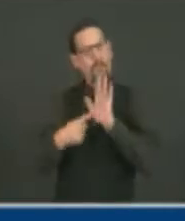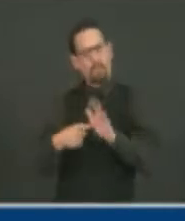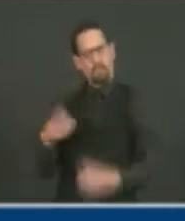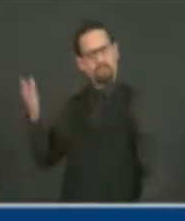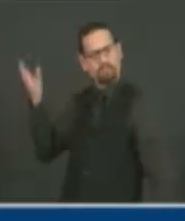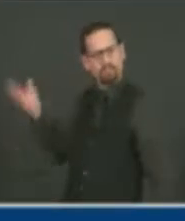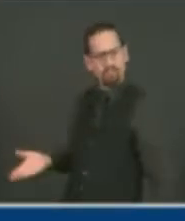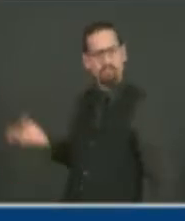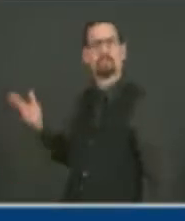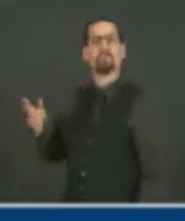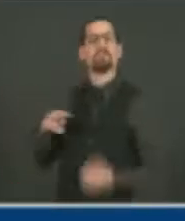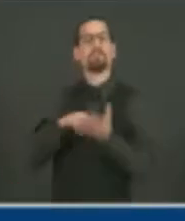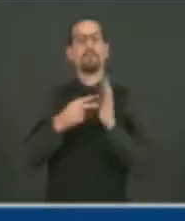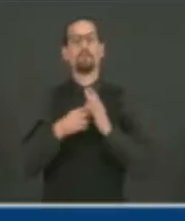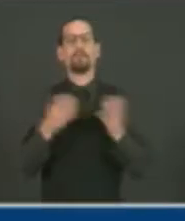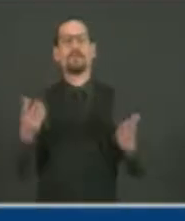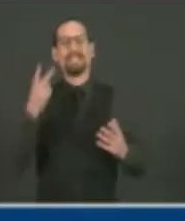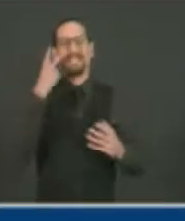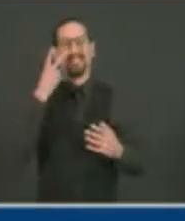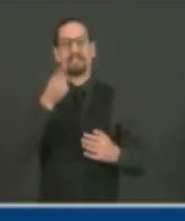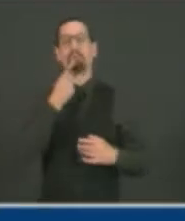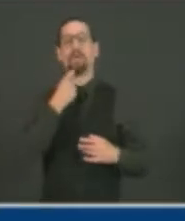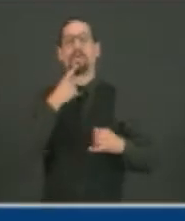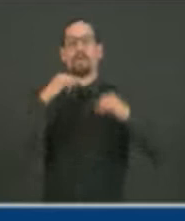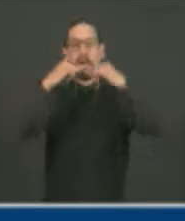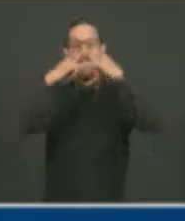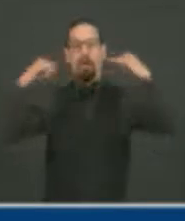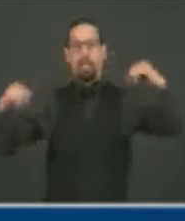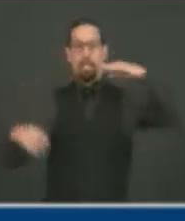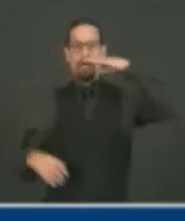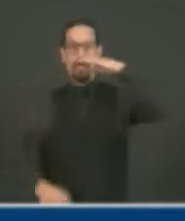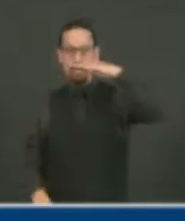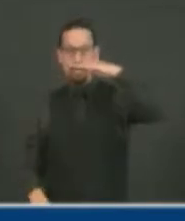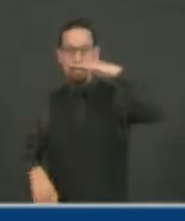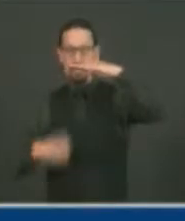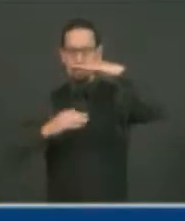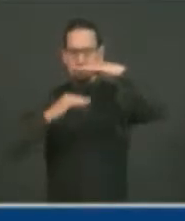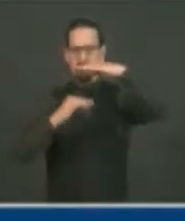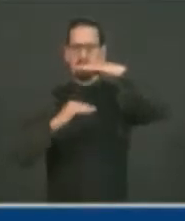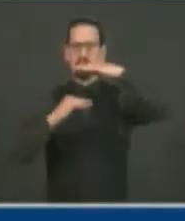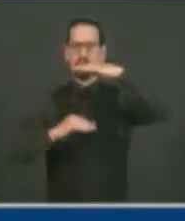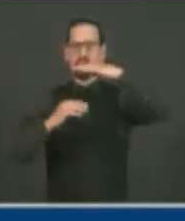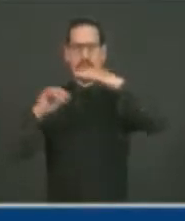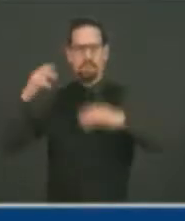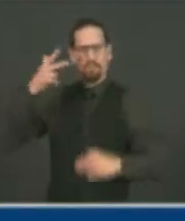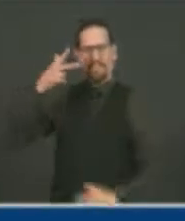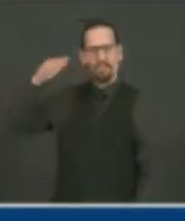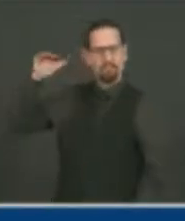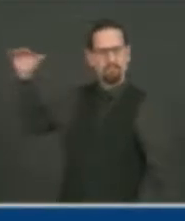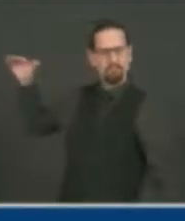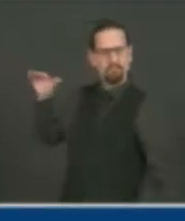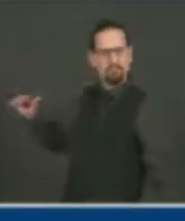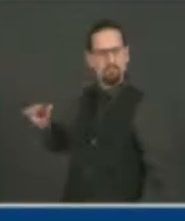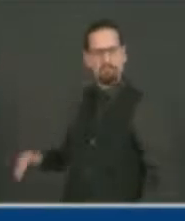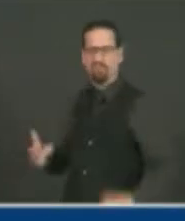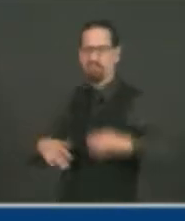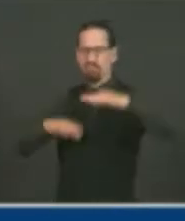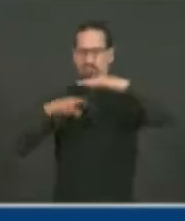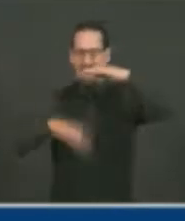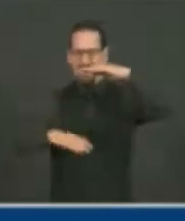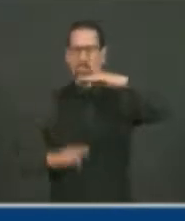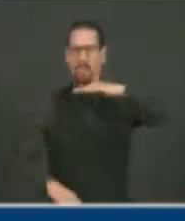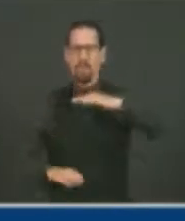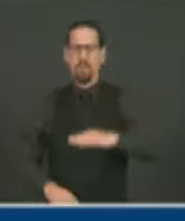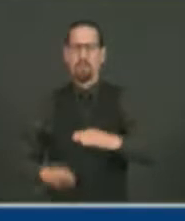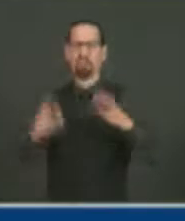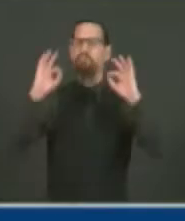the red line. And by the way, we never want to get to the red line. So for me, this is helpful, and I hope it's a snapshot that helps